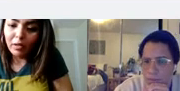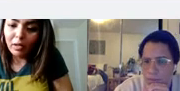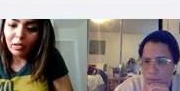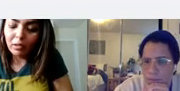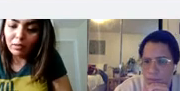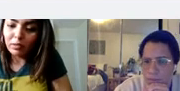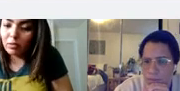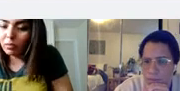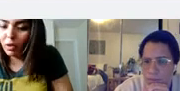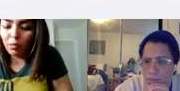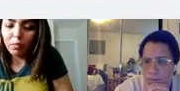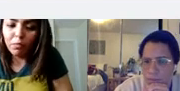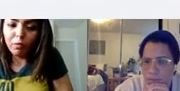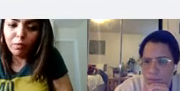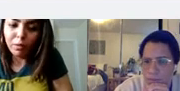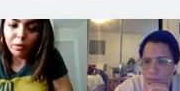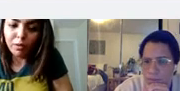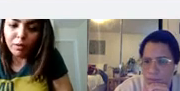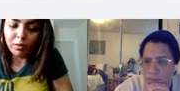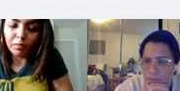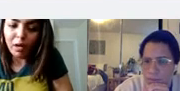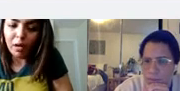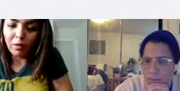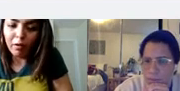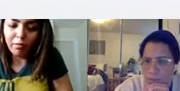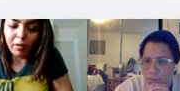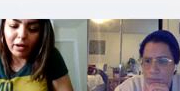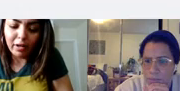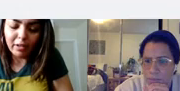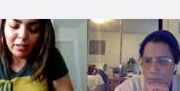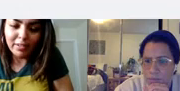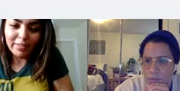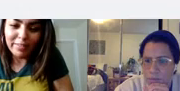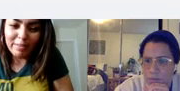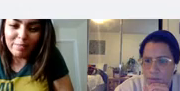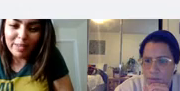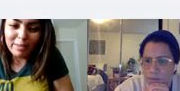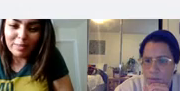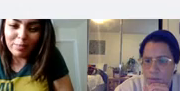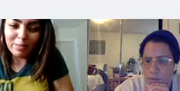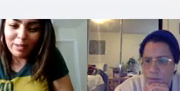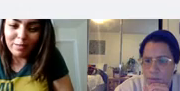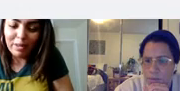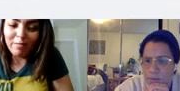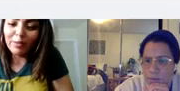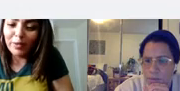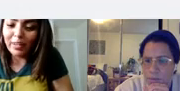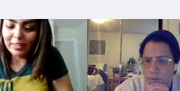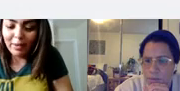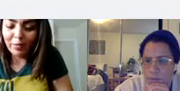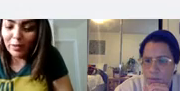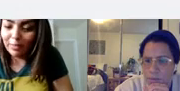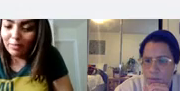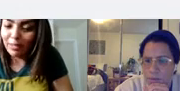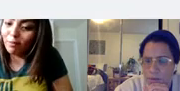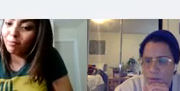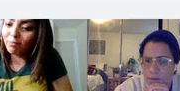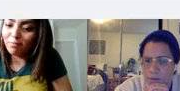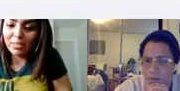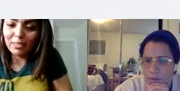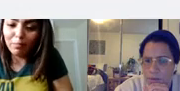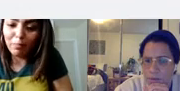how can those, move forward, or I don't know how far could that be a possibility of evaluate, because I don't